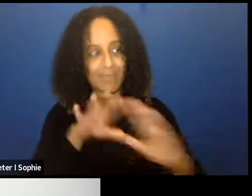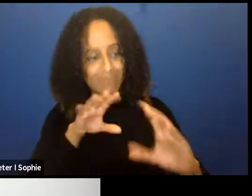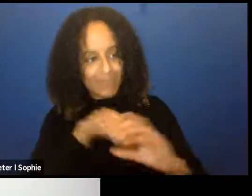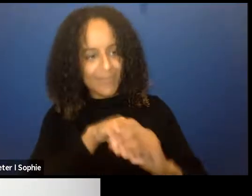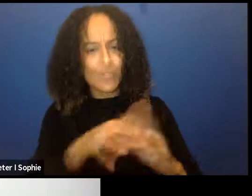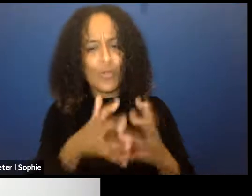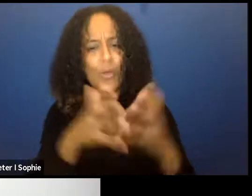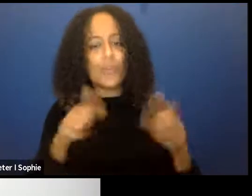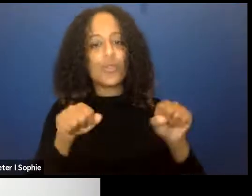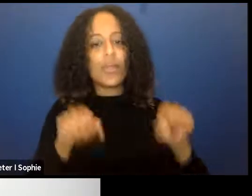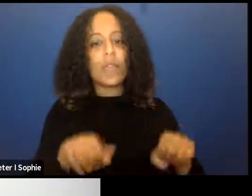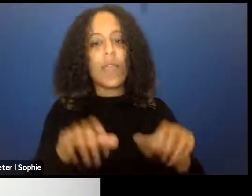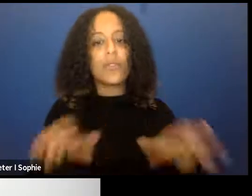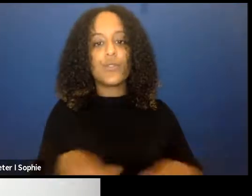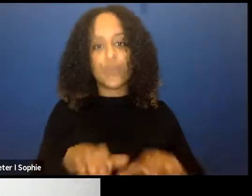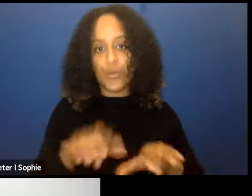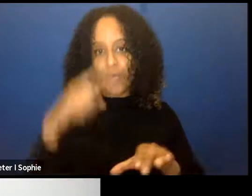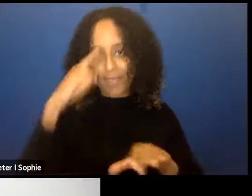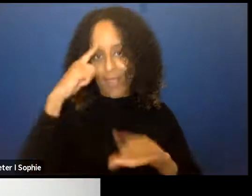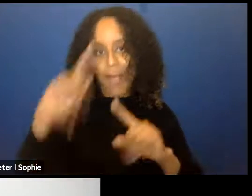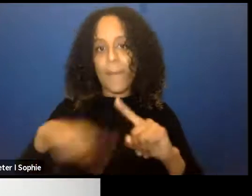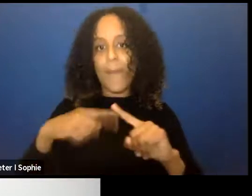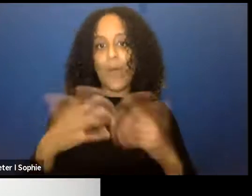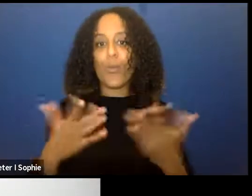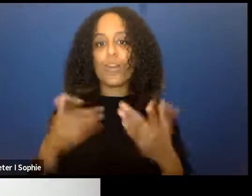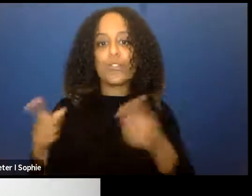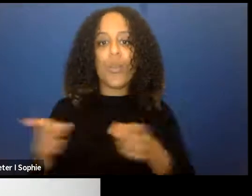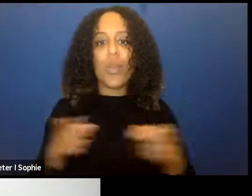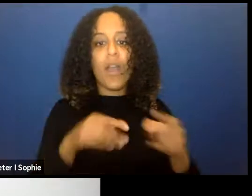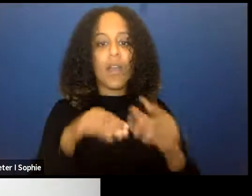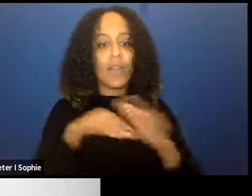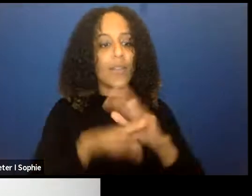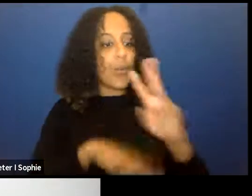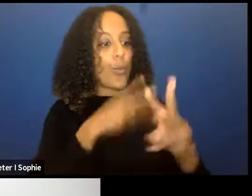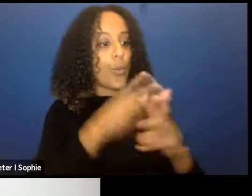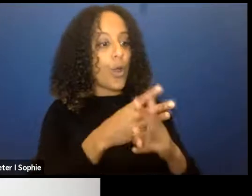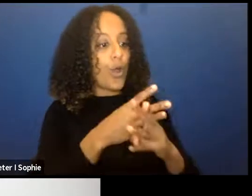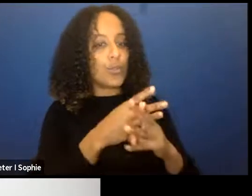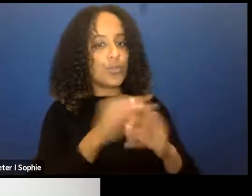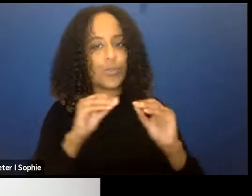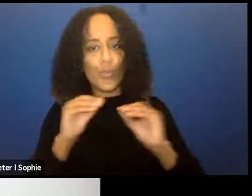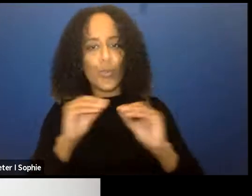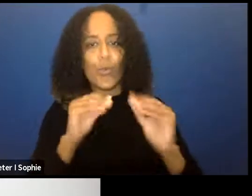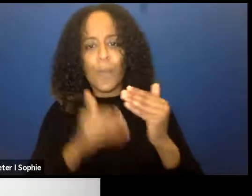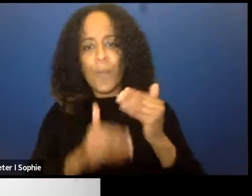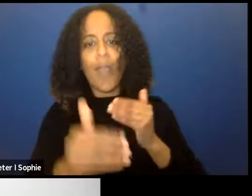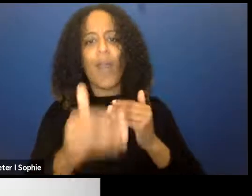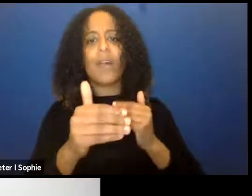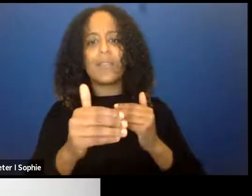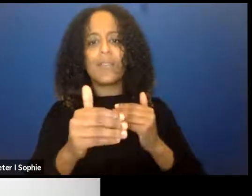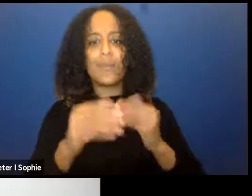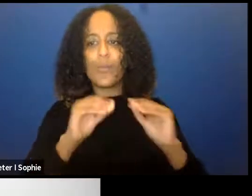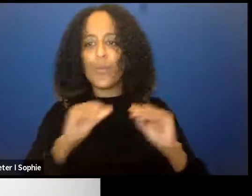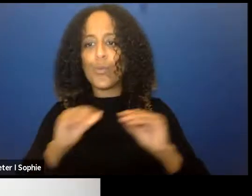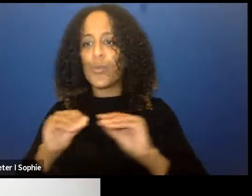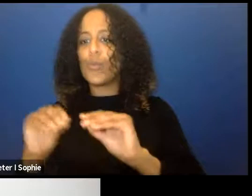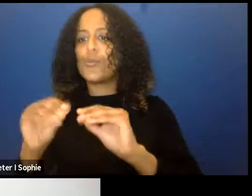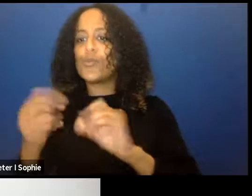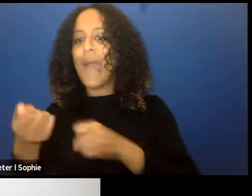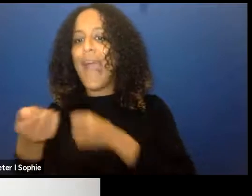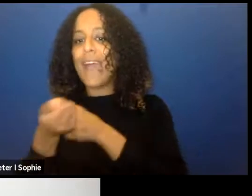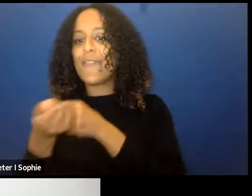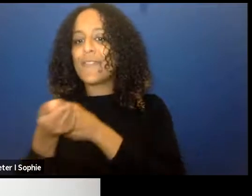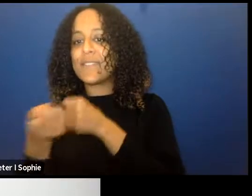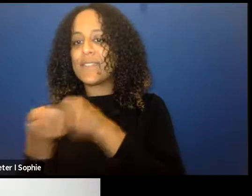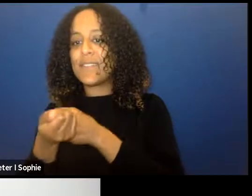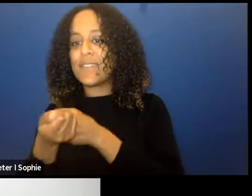can do, you know, especially as I think about what's going on in the world right now, to move beyond, to move towards advocacy. And that's, you know,